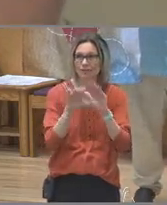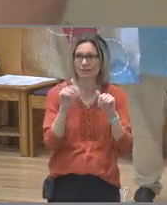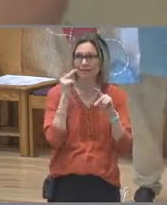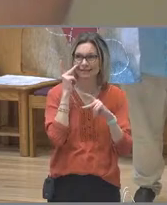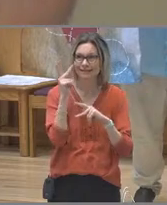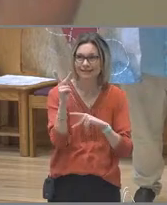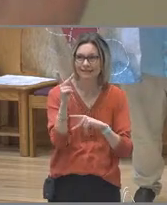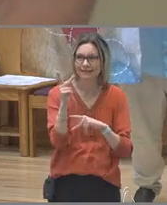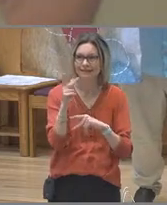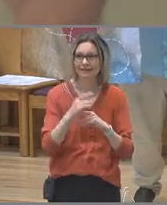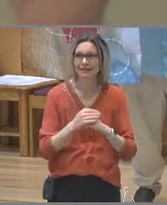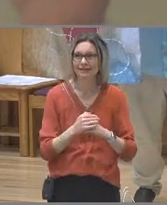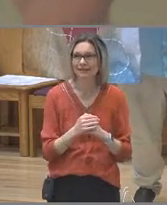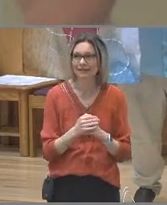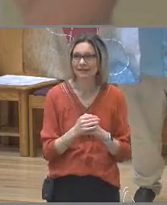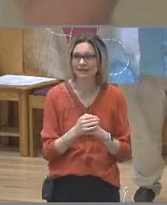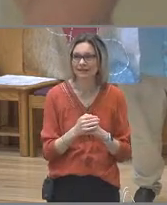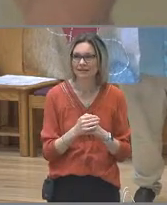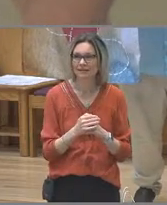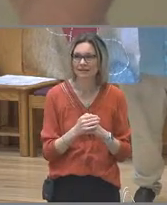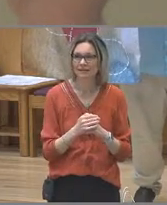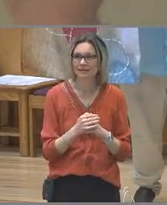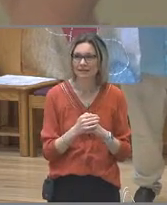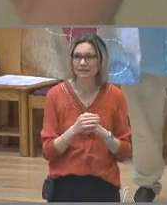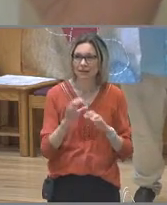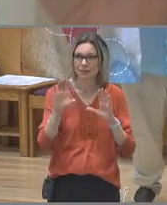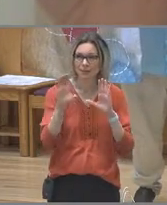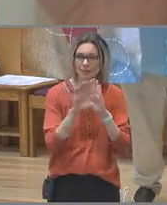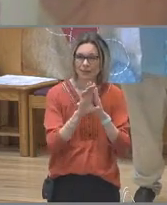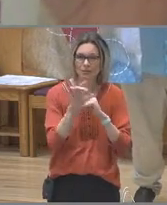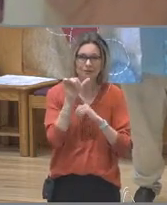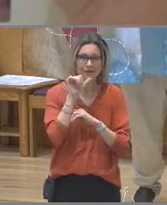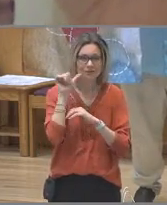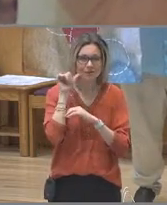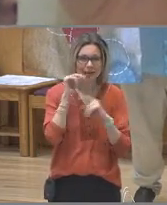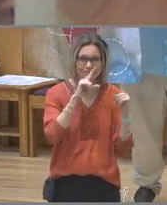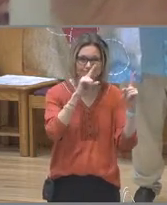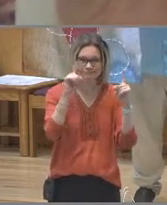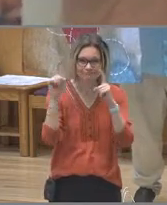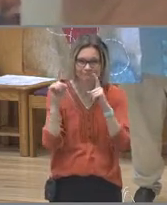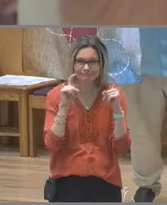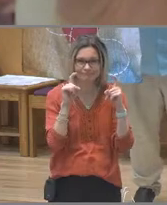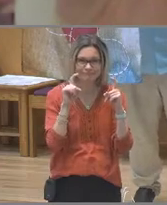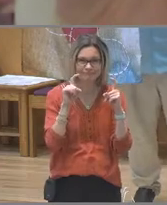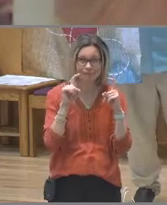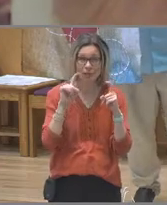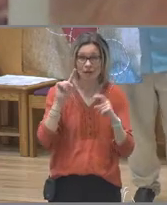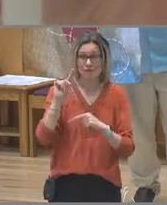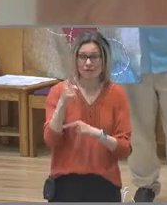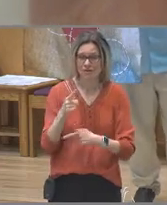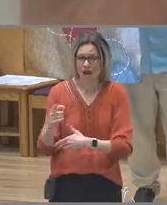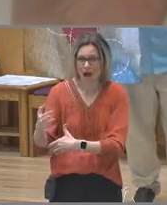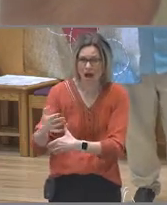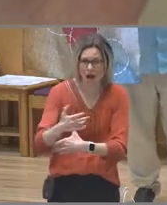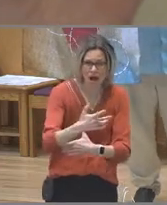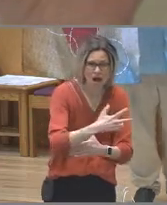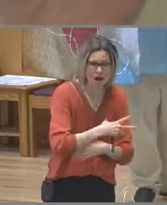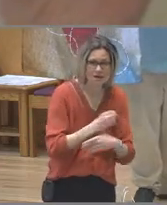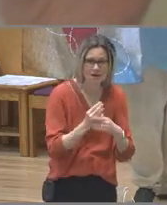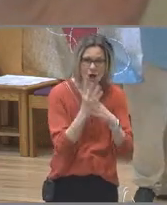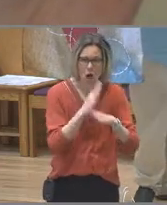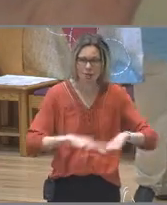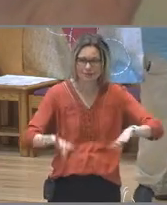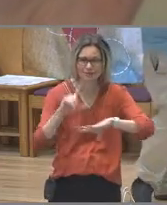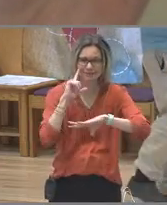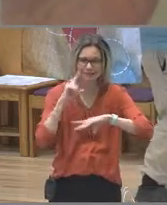my siblings in Christ, these are pictures that were taken yesterday, where the first harvest of these gardens that